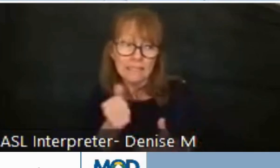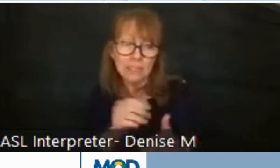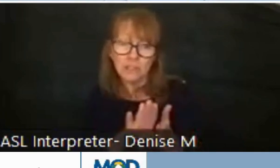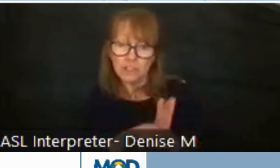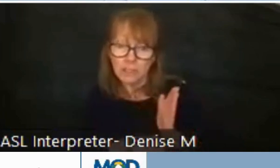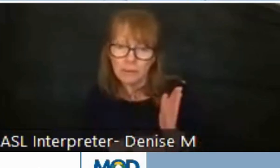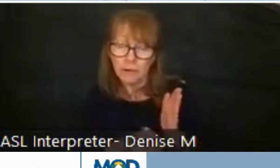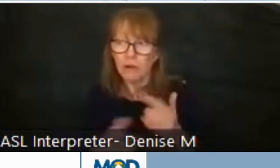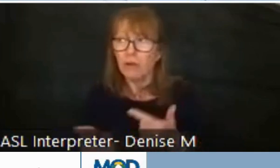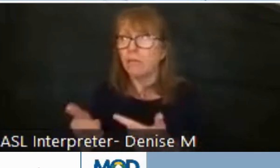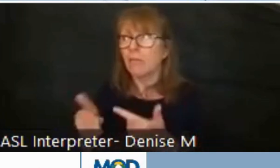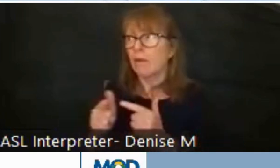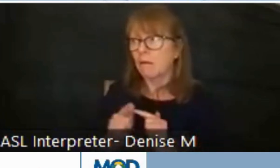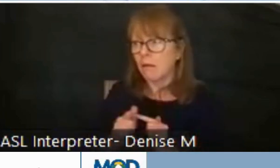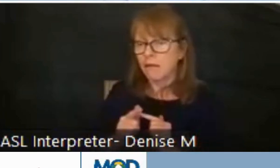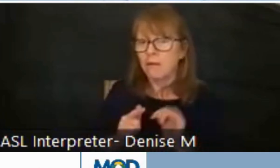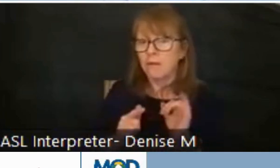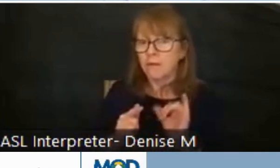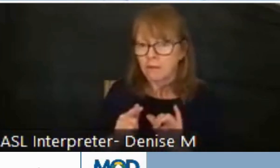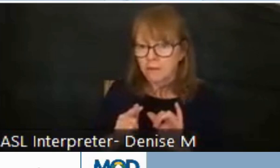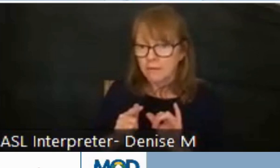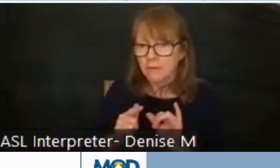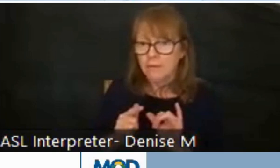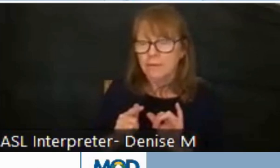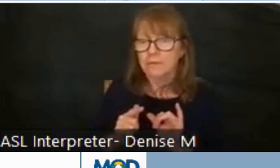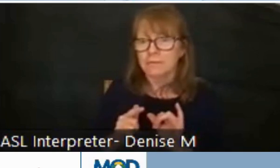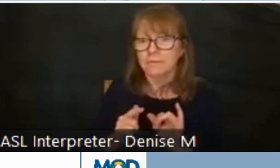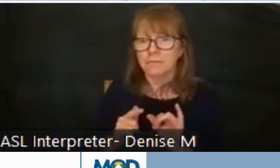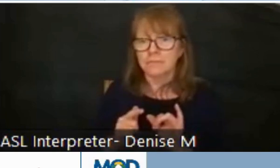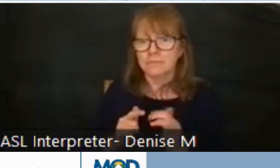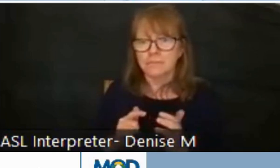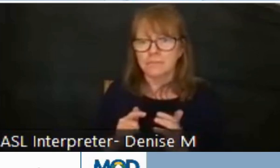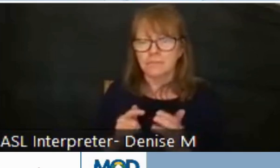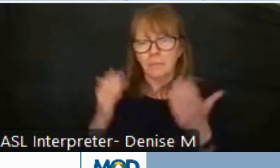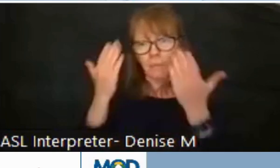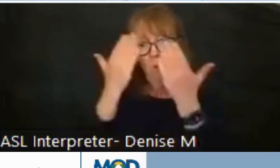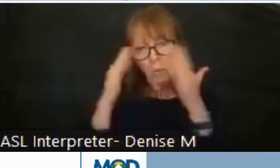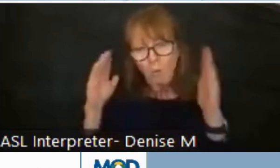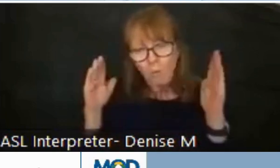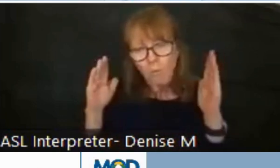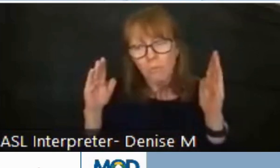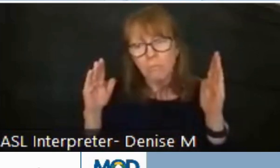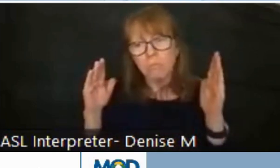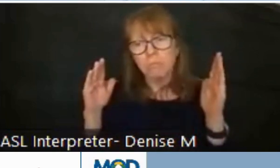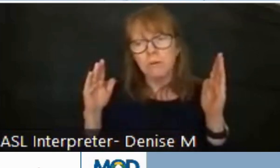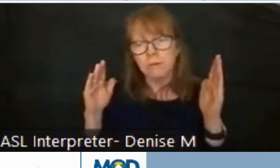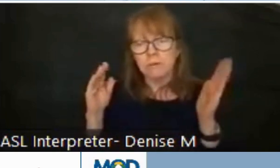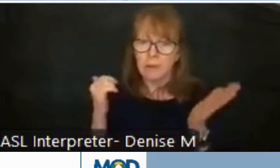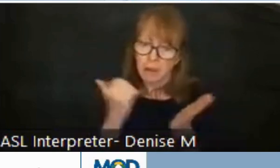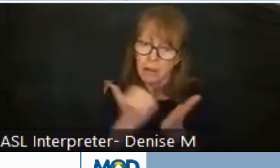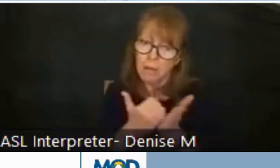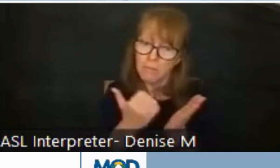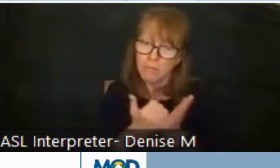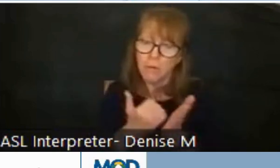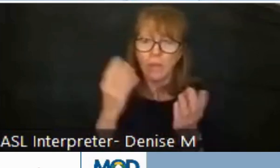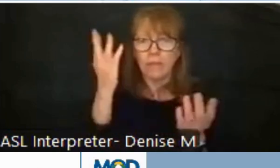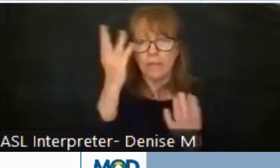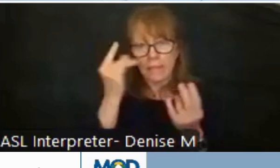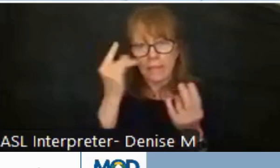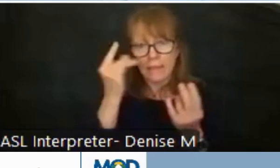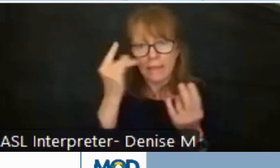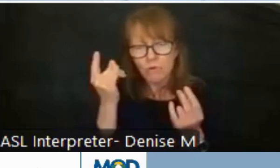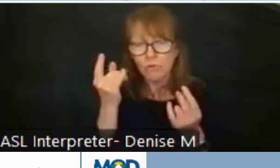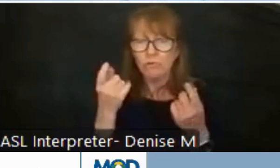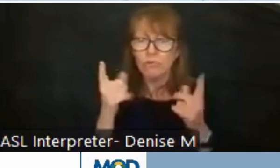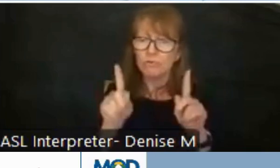your court. It can be helpful to try to be open-minded about their idea and think it through, or try it out